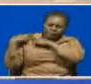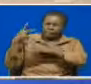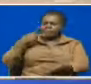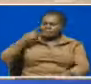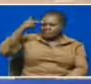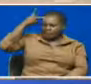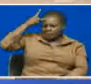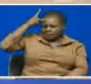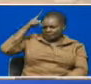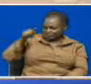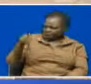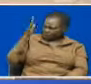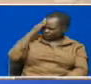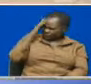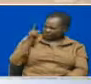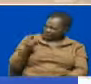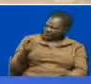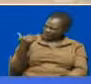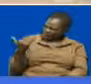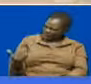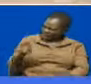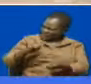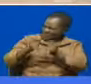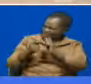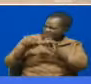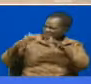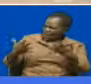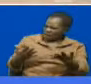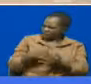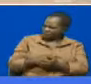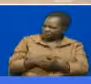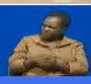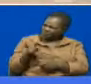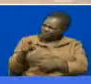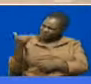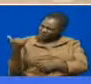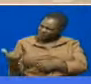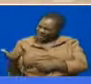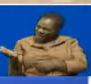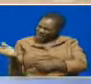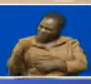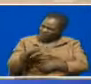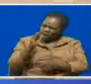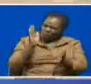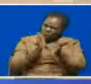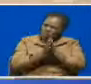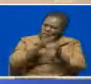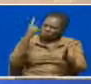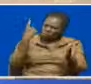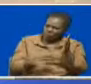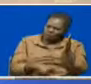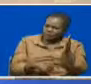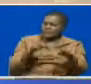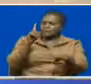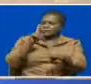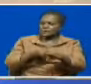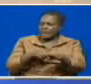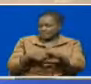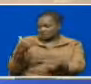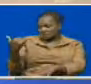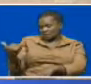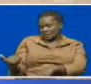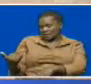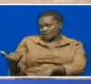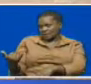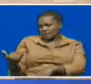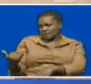responsibility of the parent to know what is changing. What has this child come in with? And when we talk of a child,